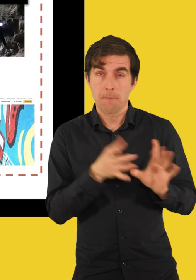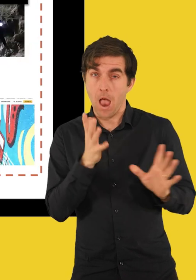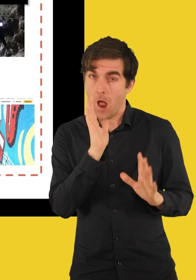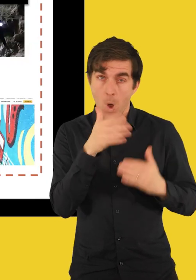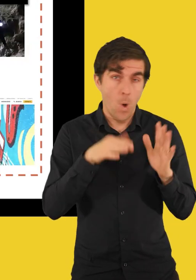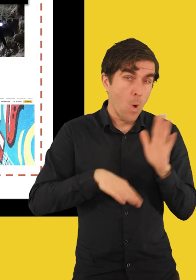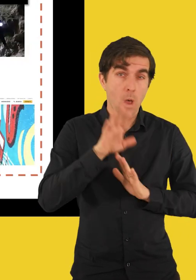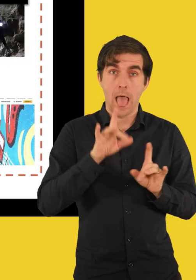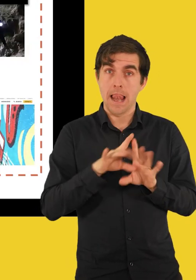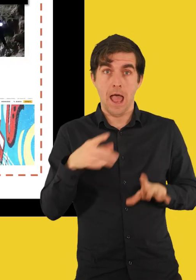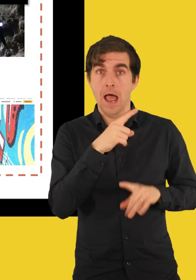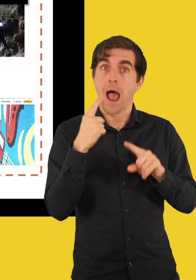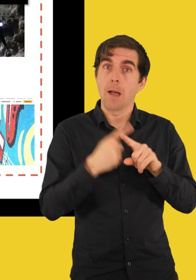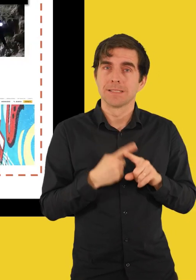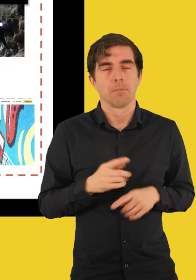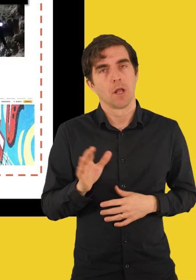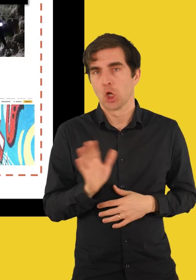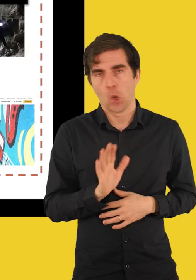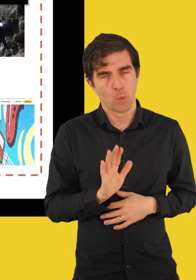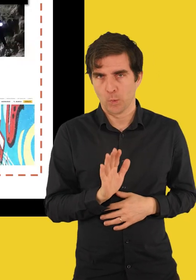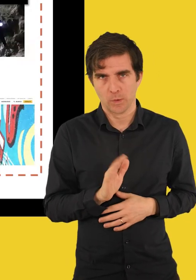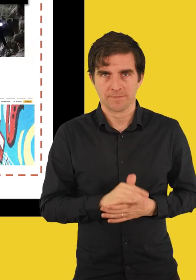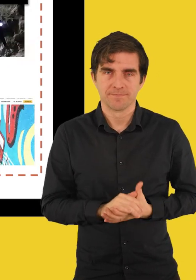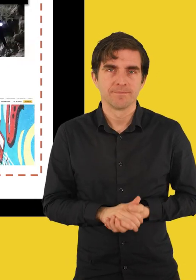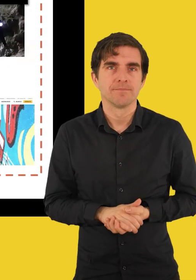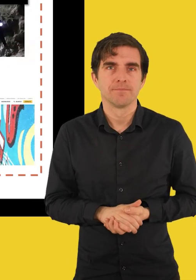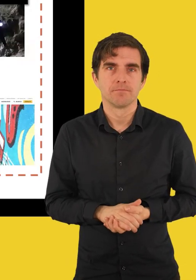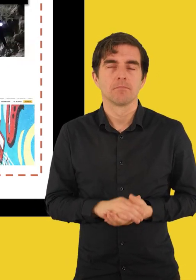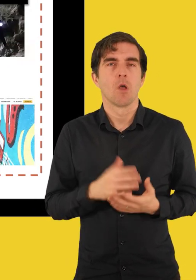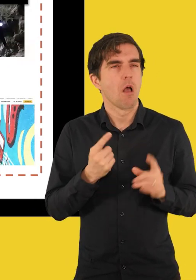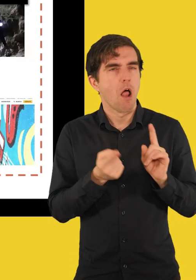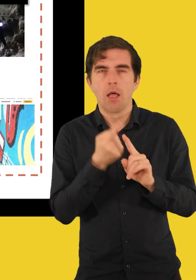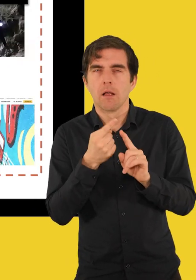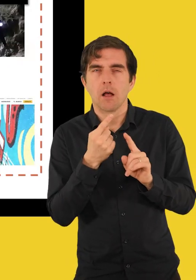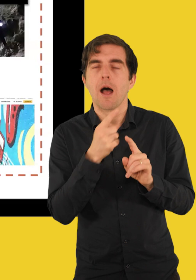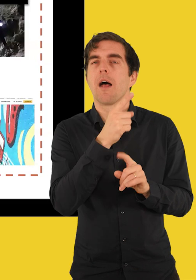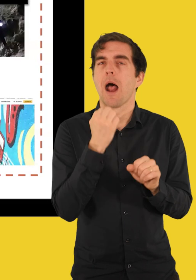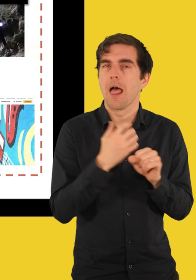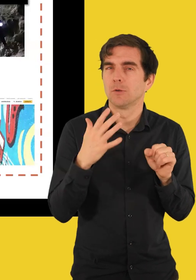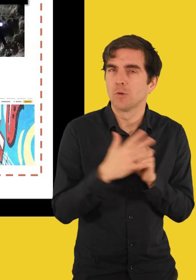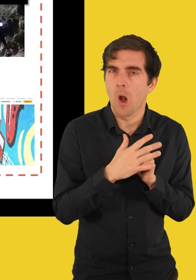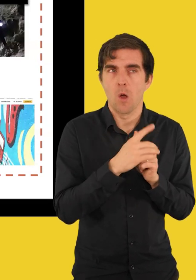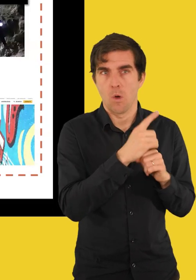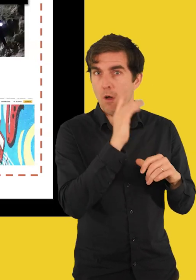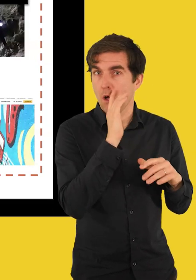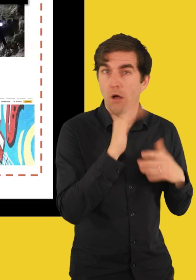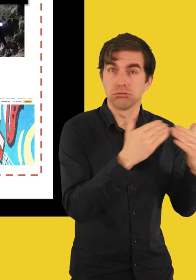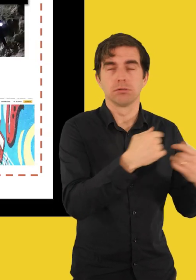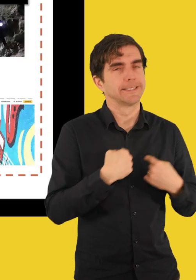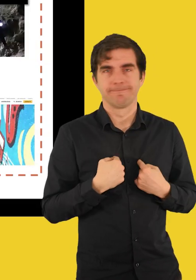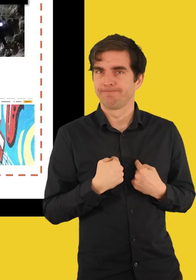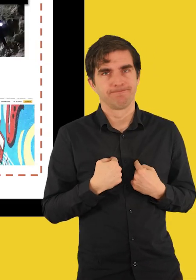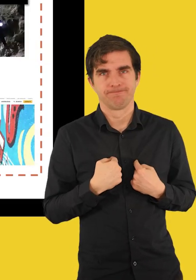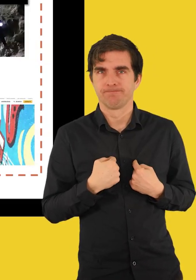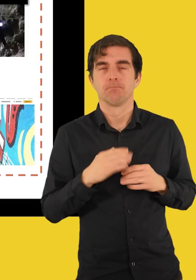not as fast as other cities like Amsterdam or the other examples that we have seen,